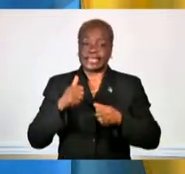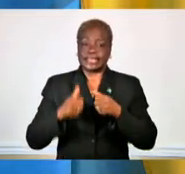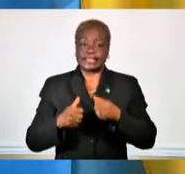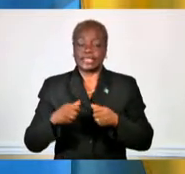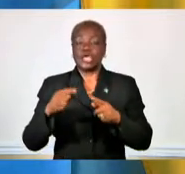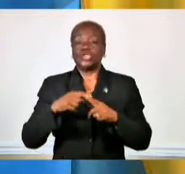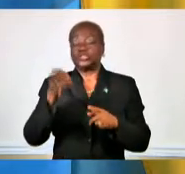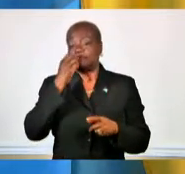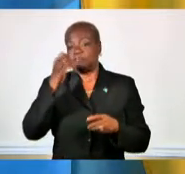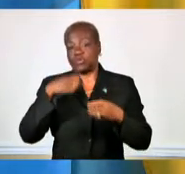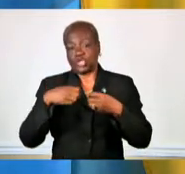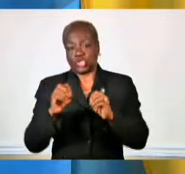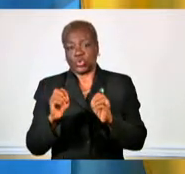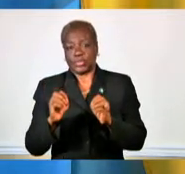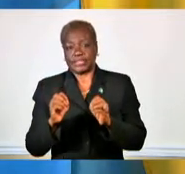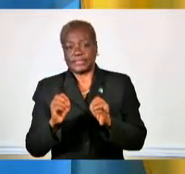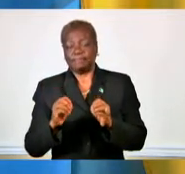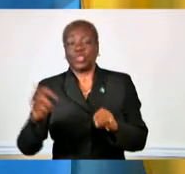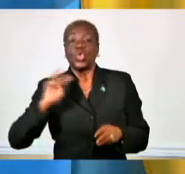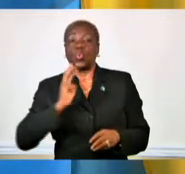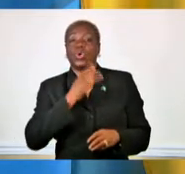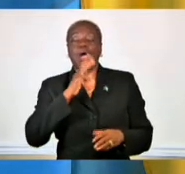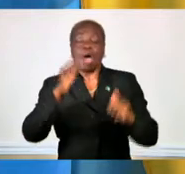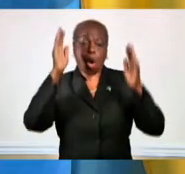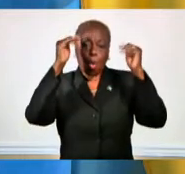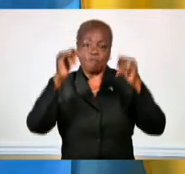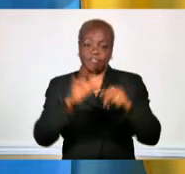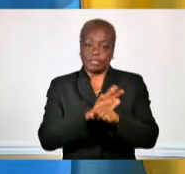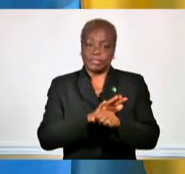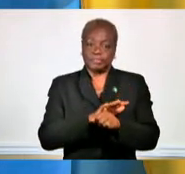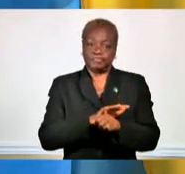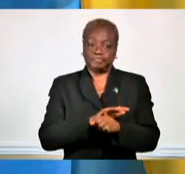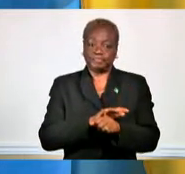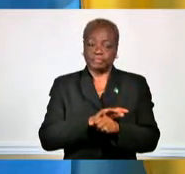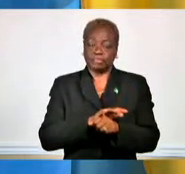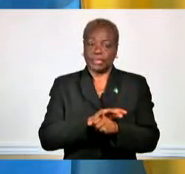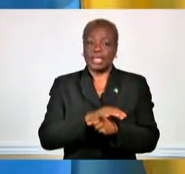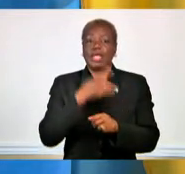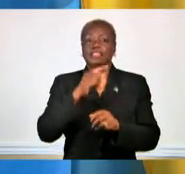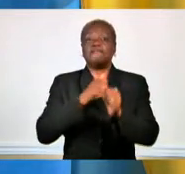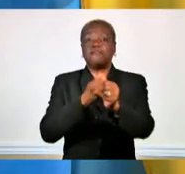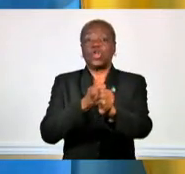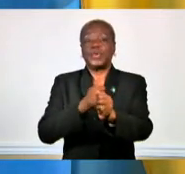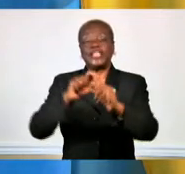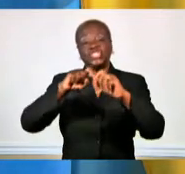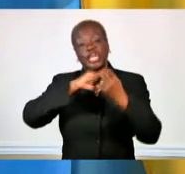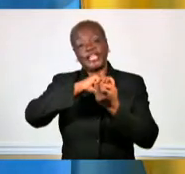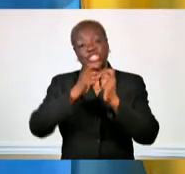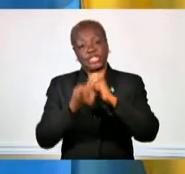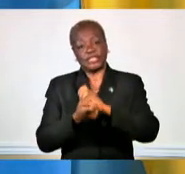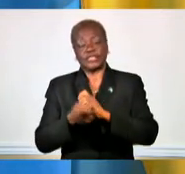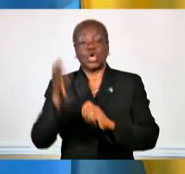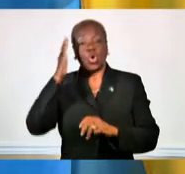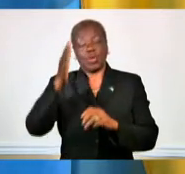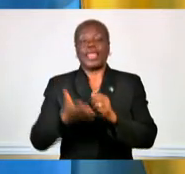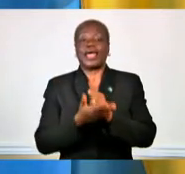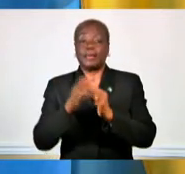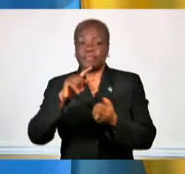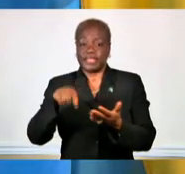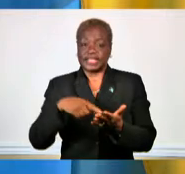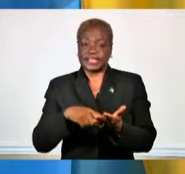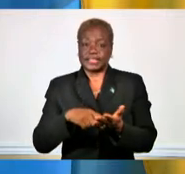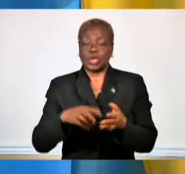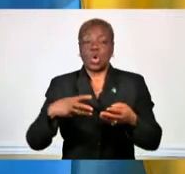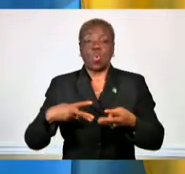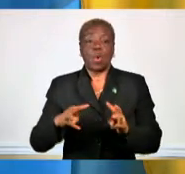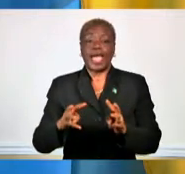food stores. We are hopeful the following changes will help this